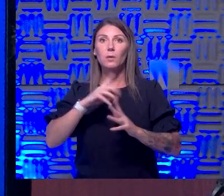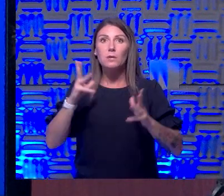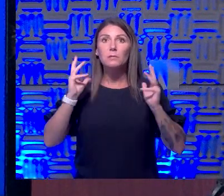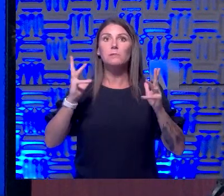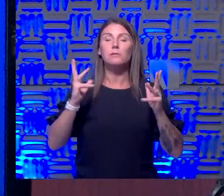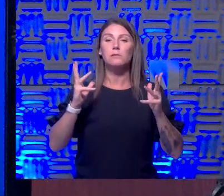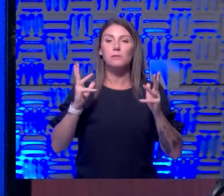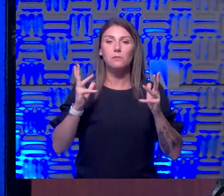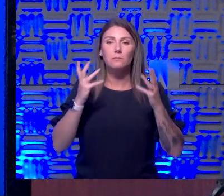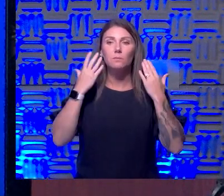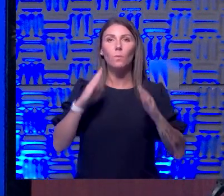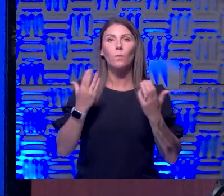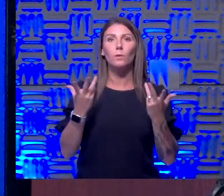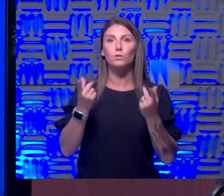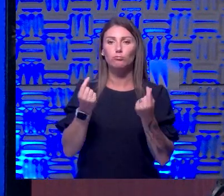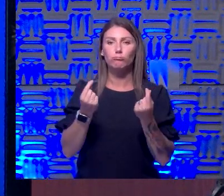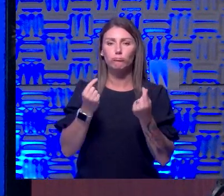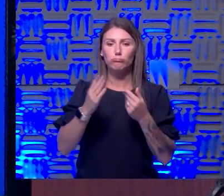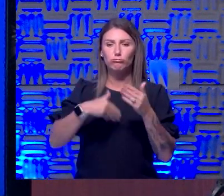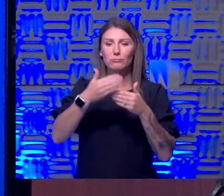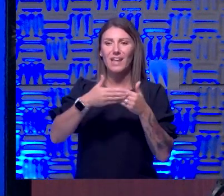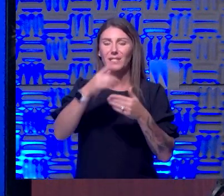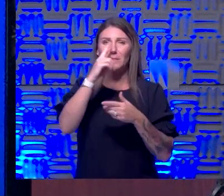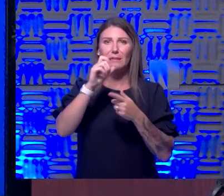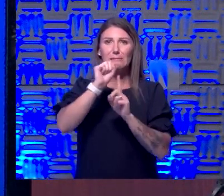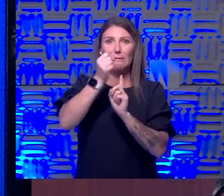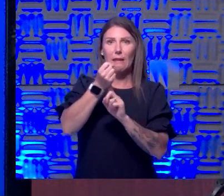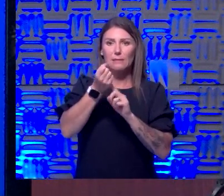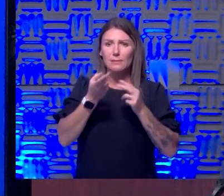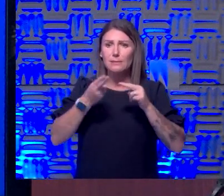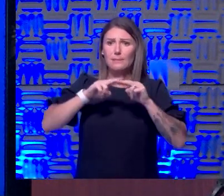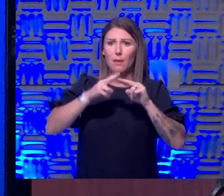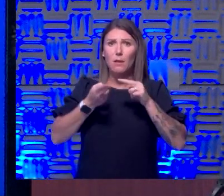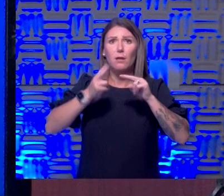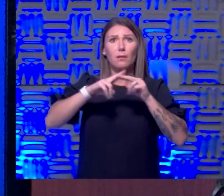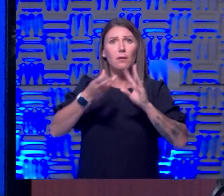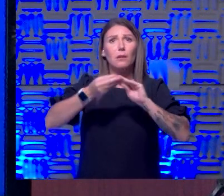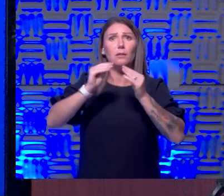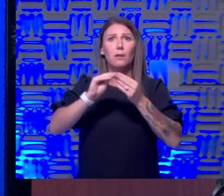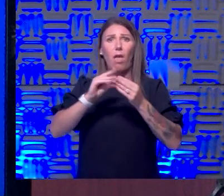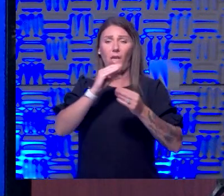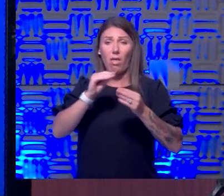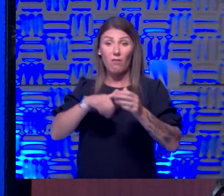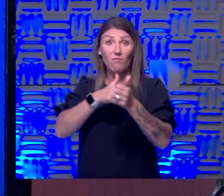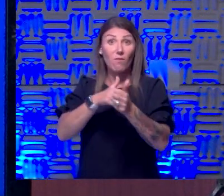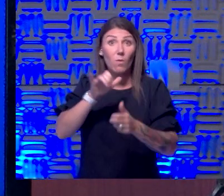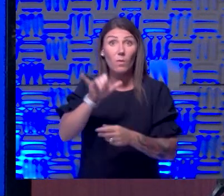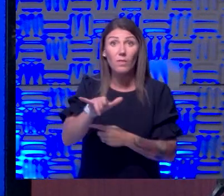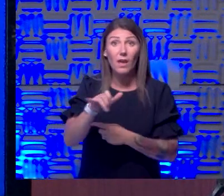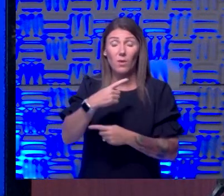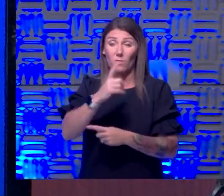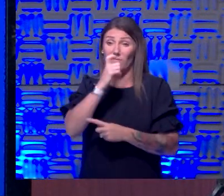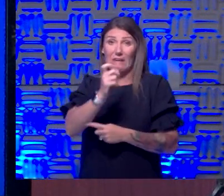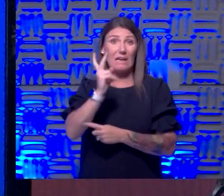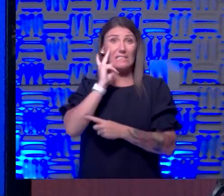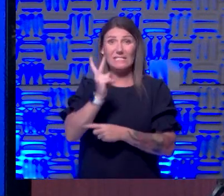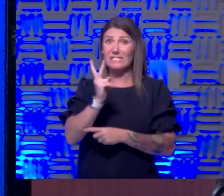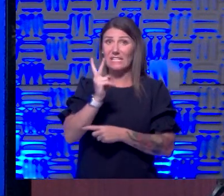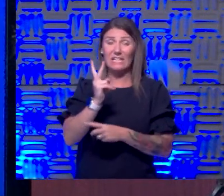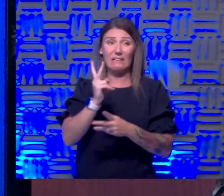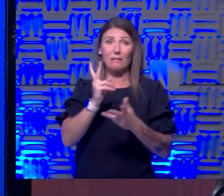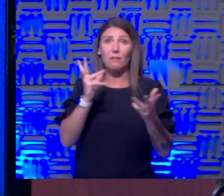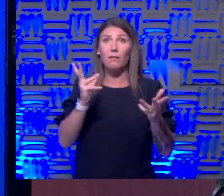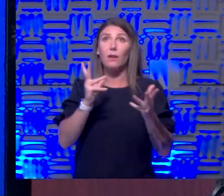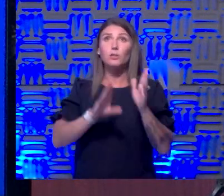about what to do next because the case numbers just keep going up. And following that, we have not yet seen an